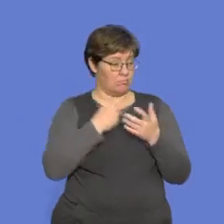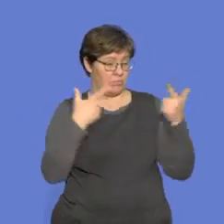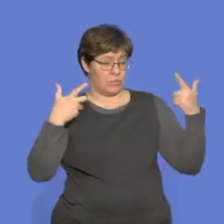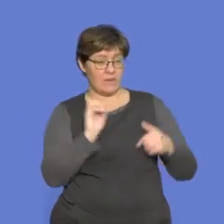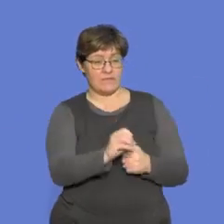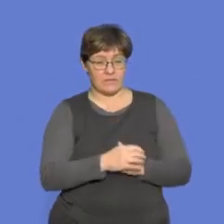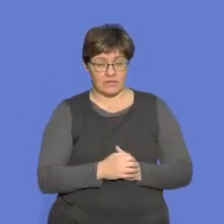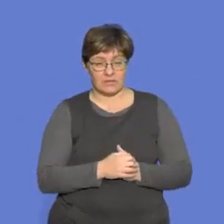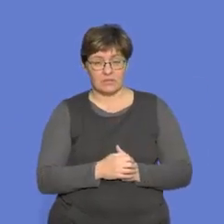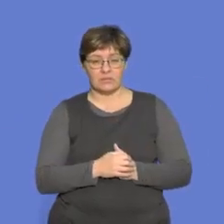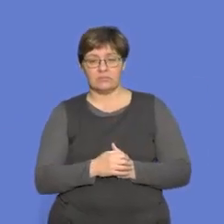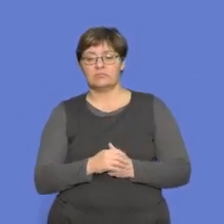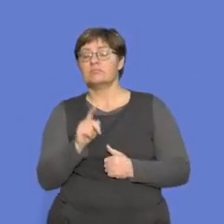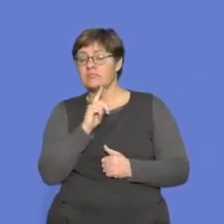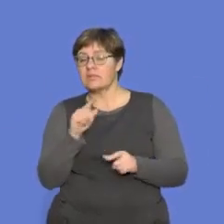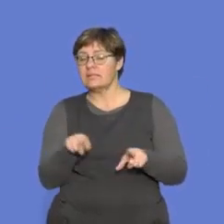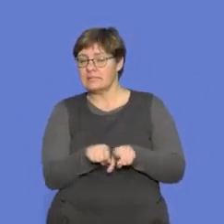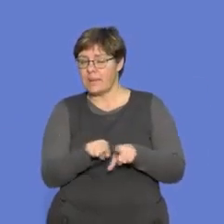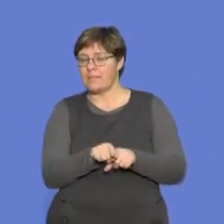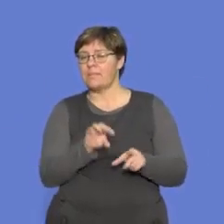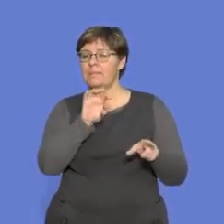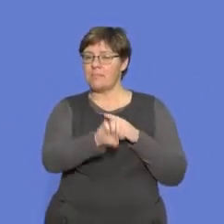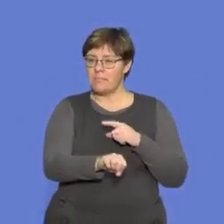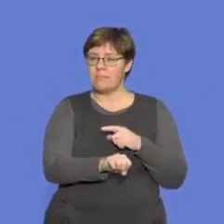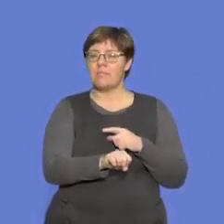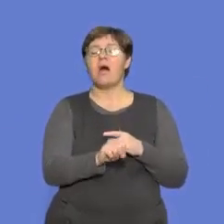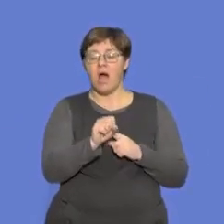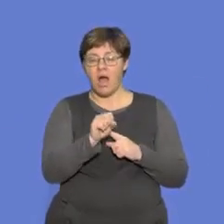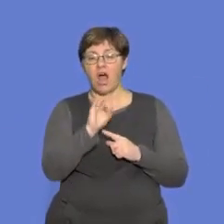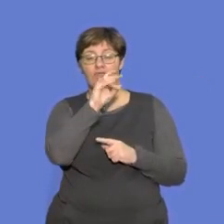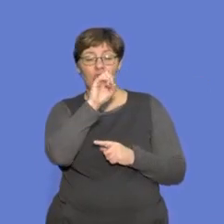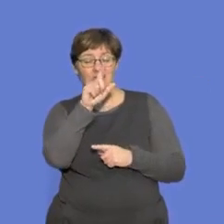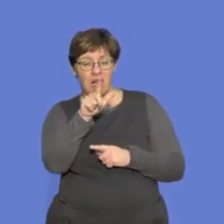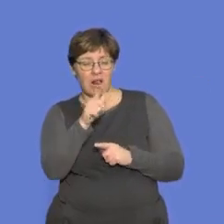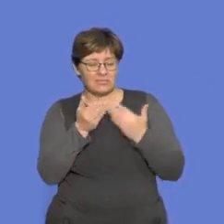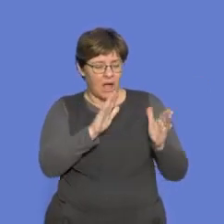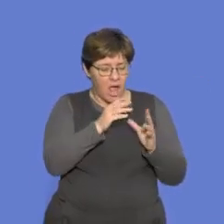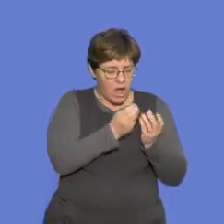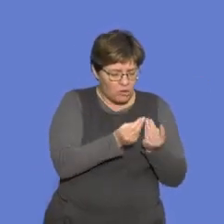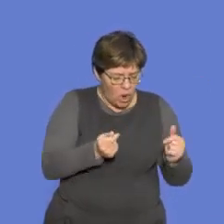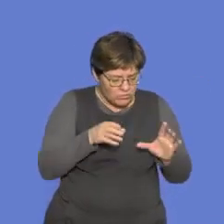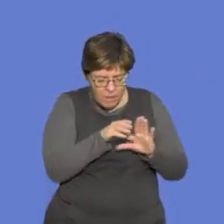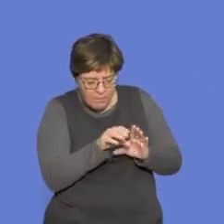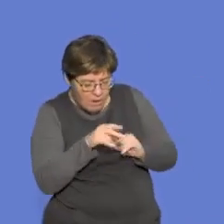we recognize that there's a large and a variety of fossil records that are present in South Africa. Some of these